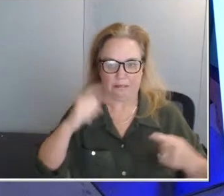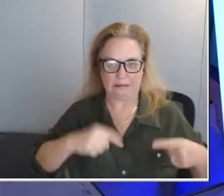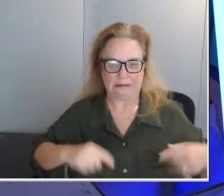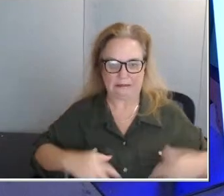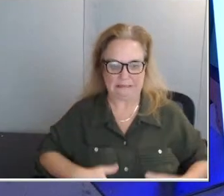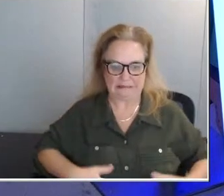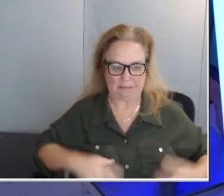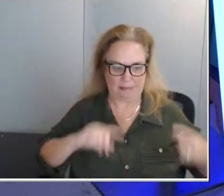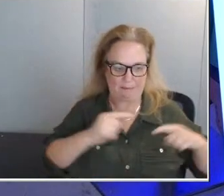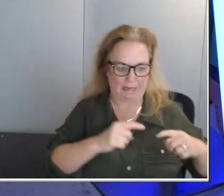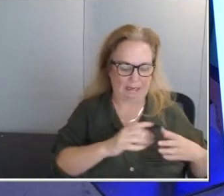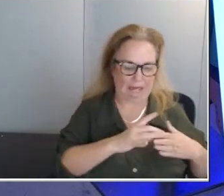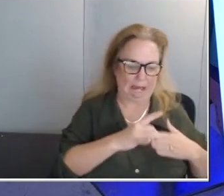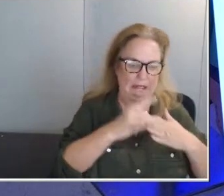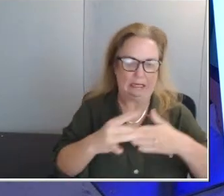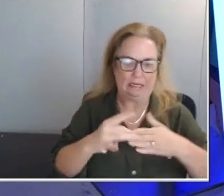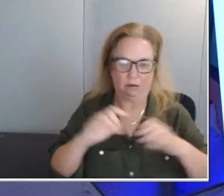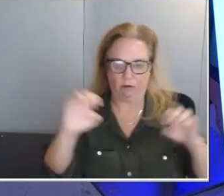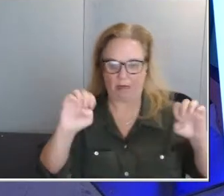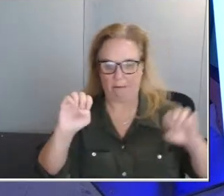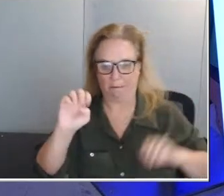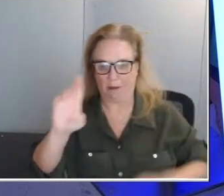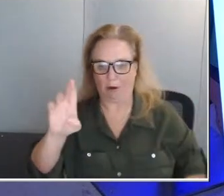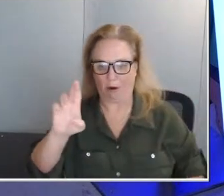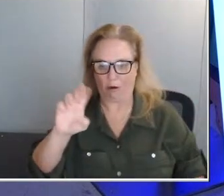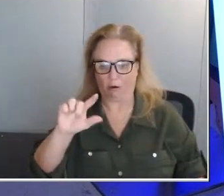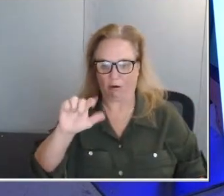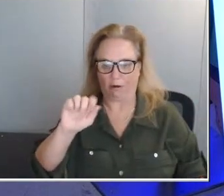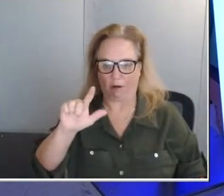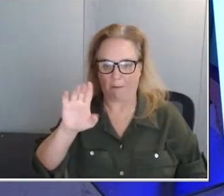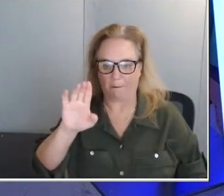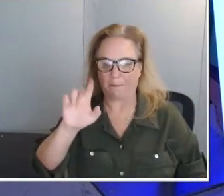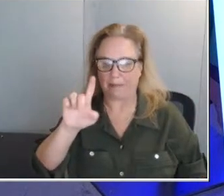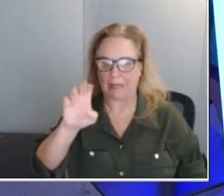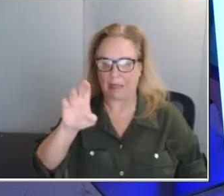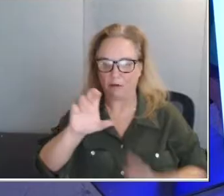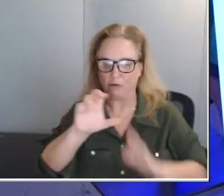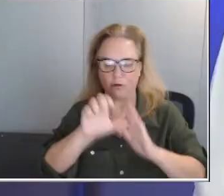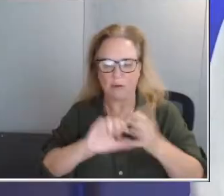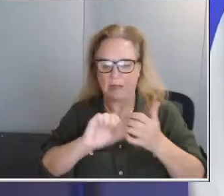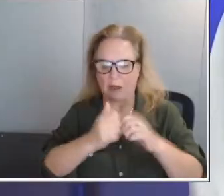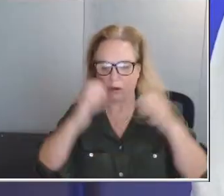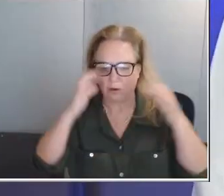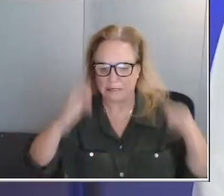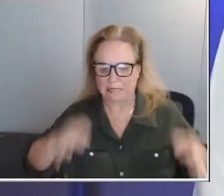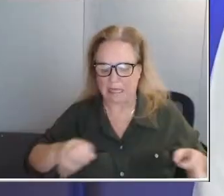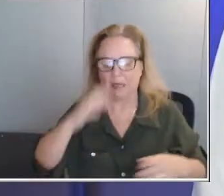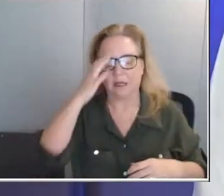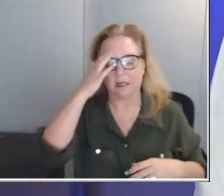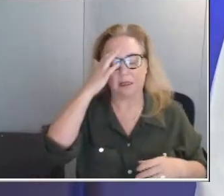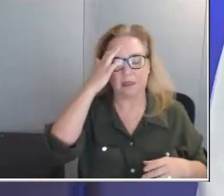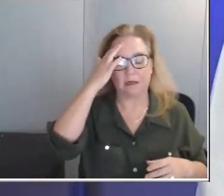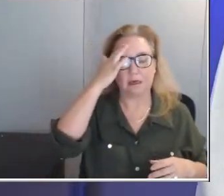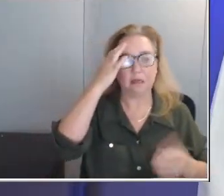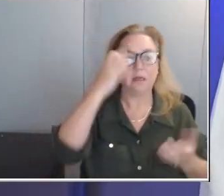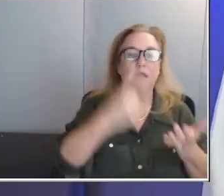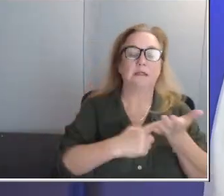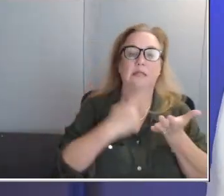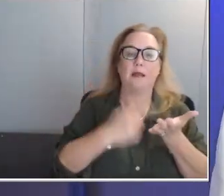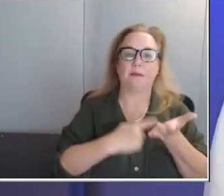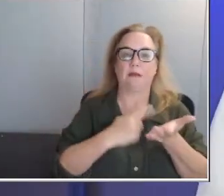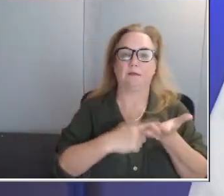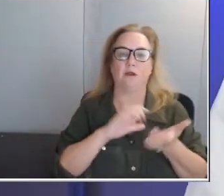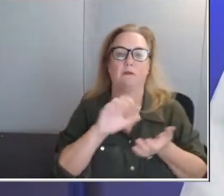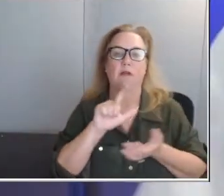or leads to that or leads to emergency gallbladder removal. How do you make that decision? That's a great question. So sometimes we have clues,